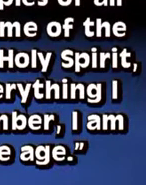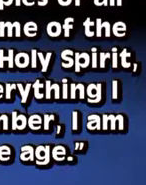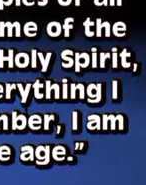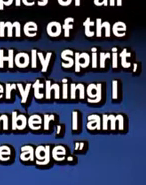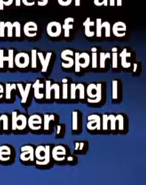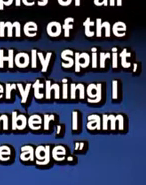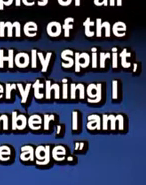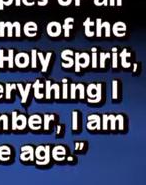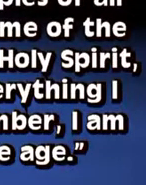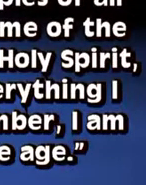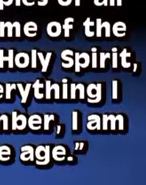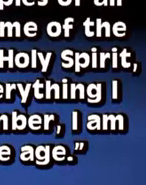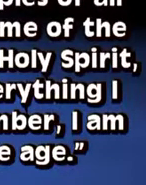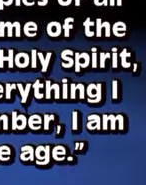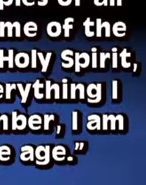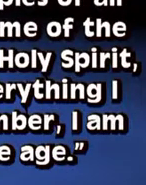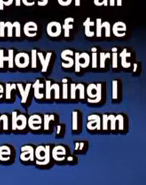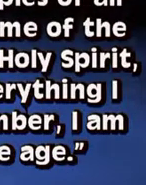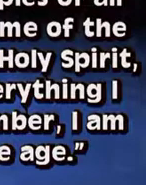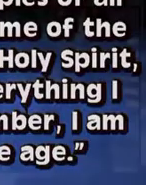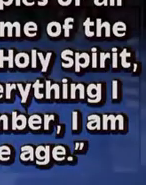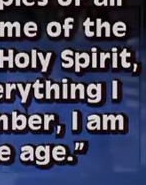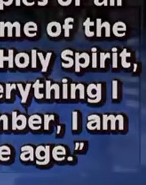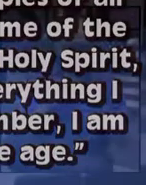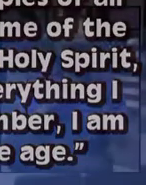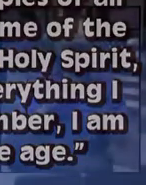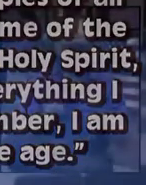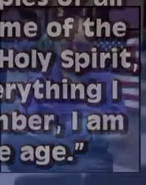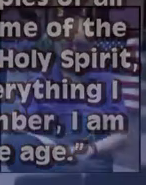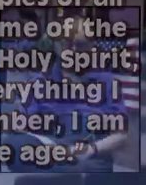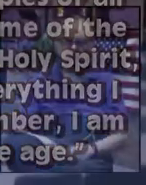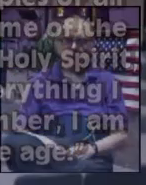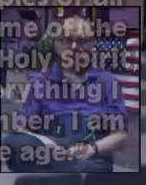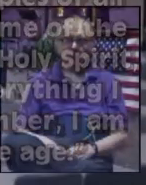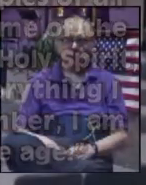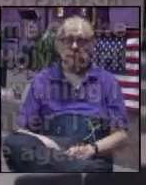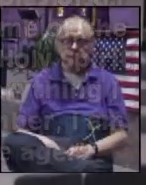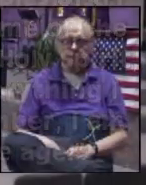things that I have taught you.